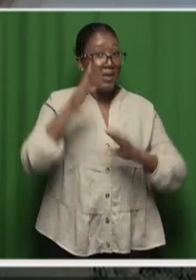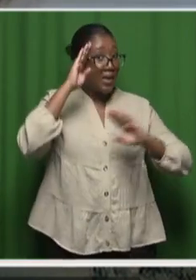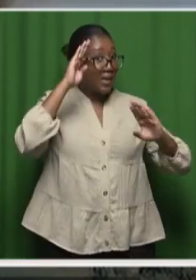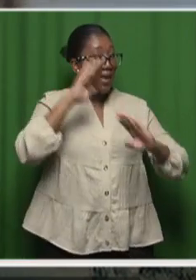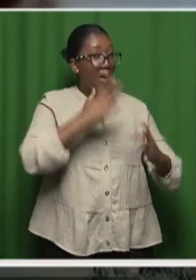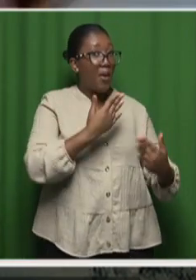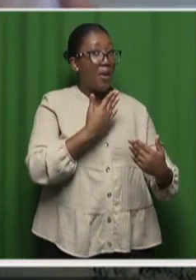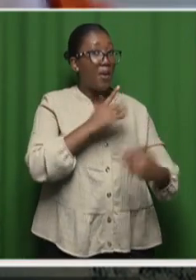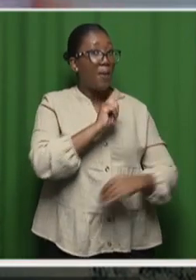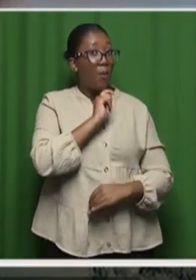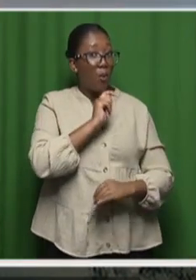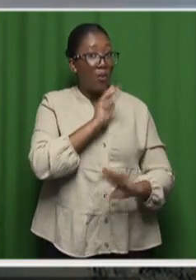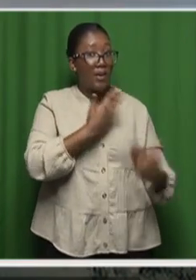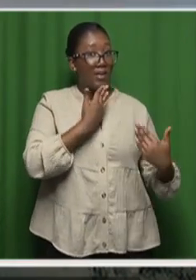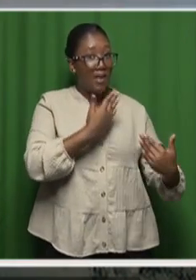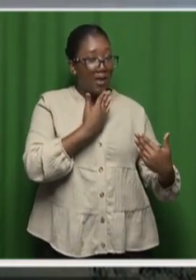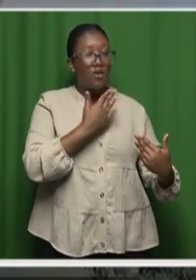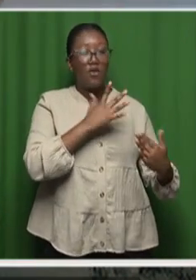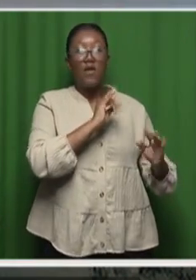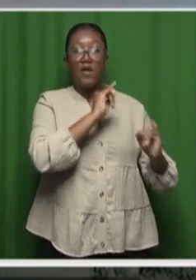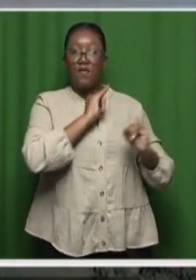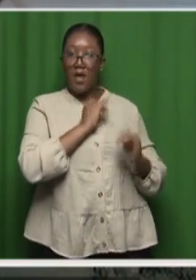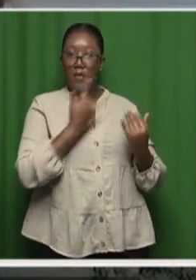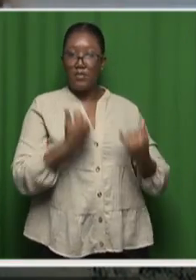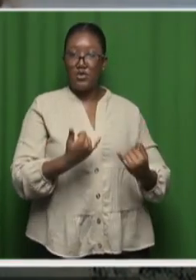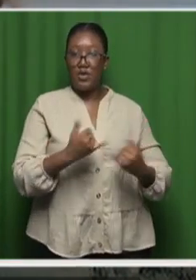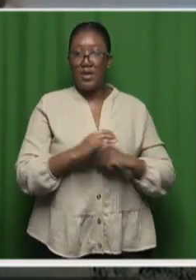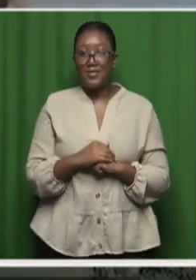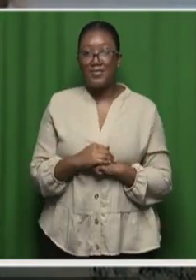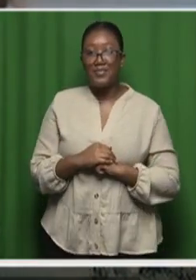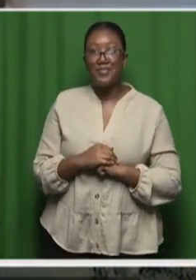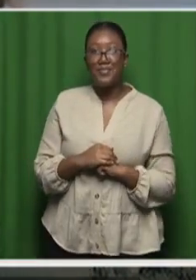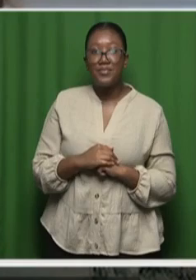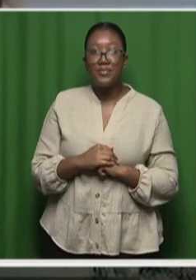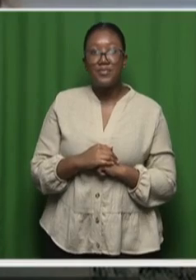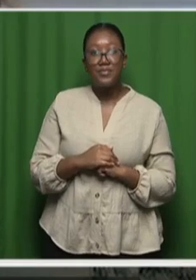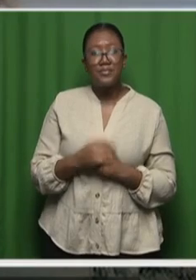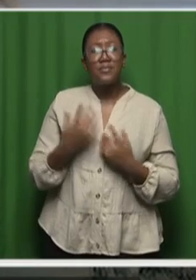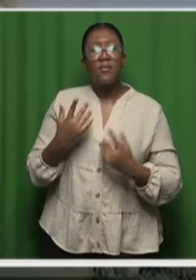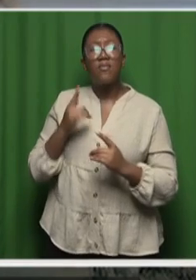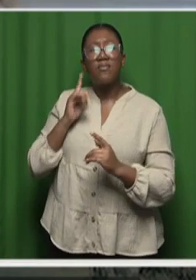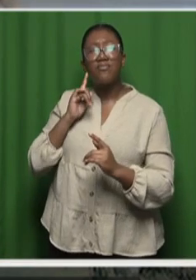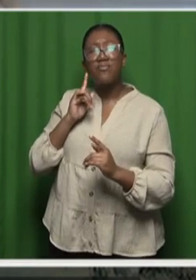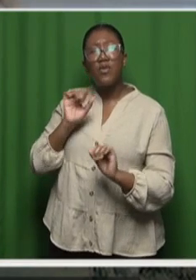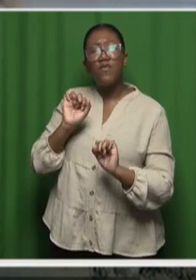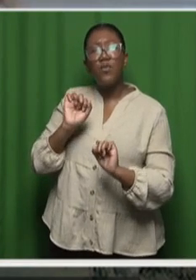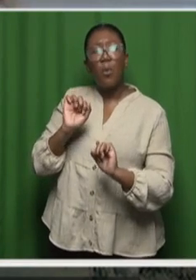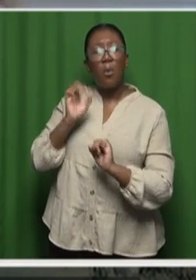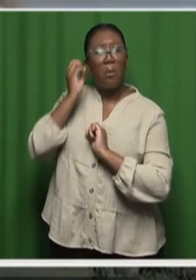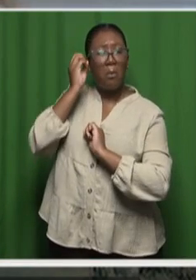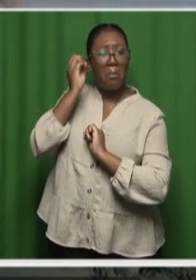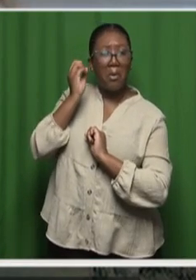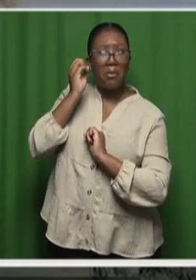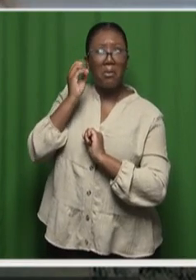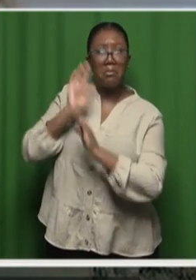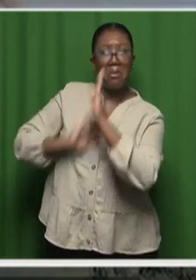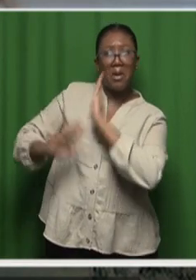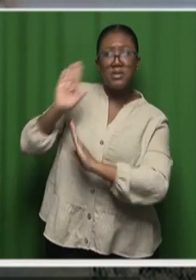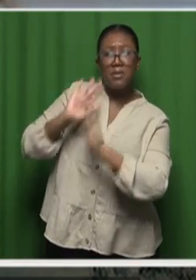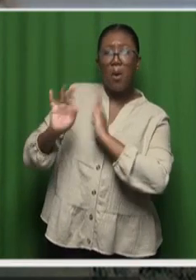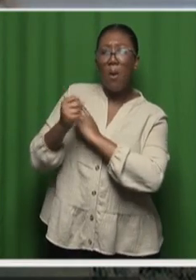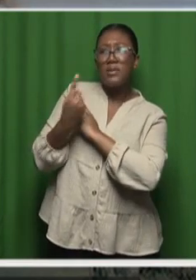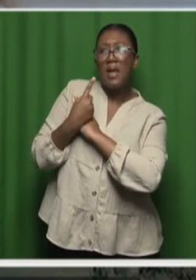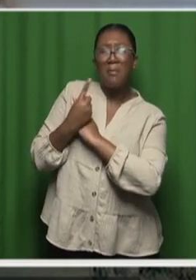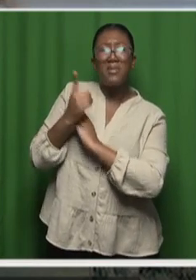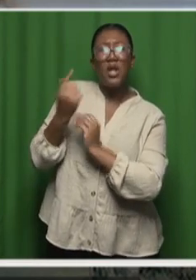morning. Thank you for having me on air today. Absolute pleasure. So give us your views on what's unfolding currently in front of